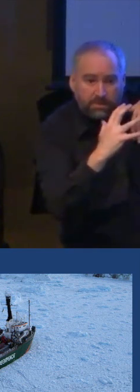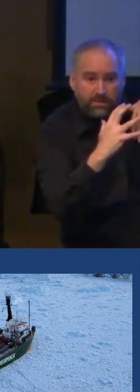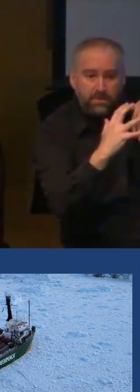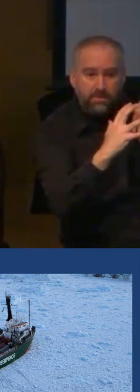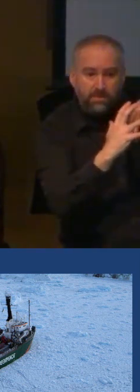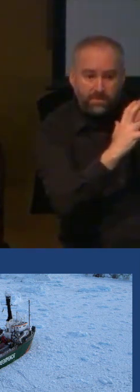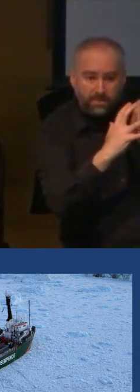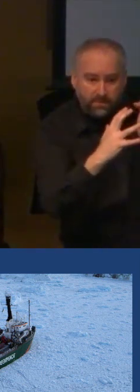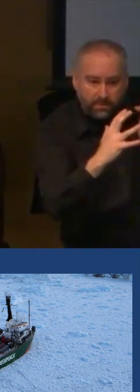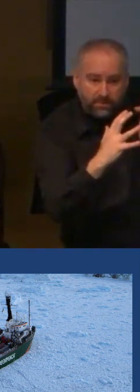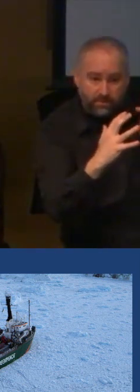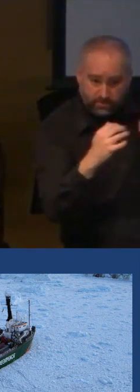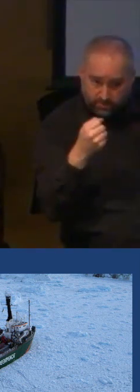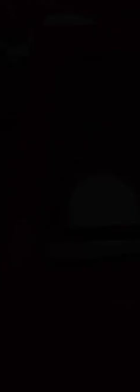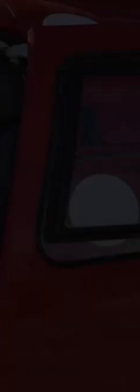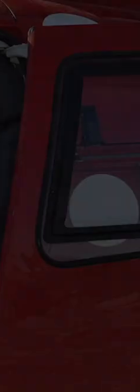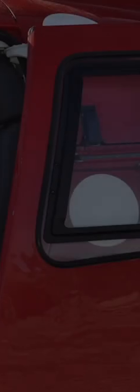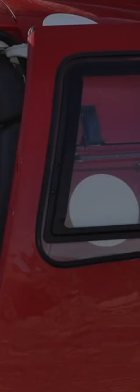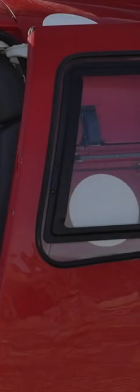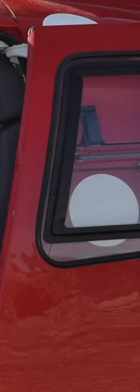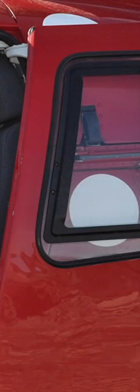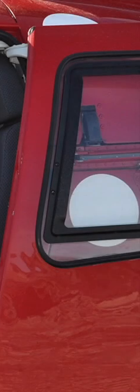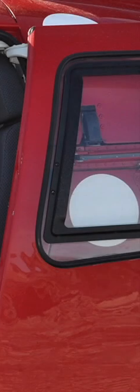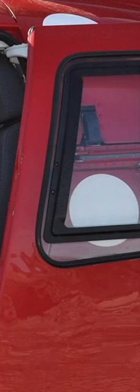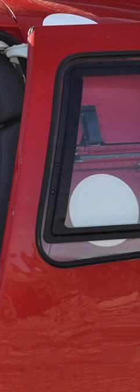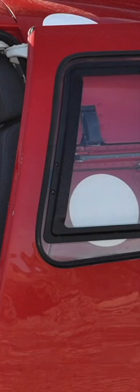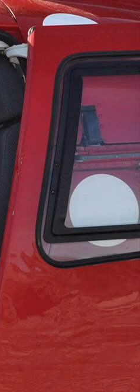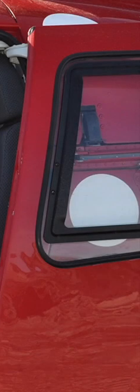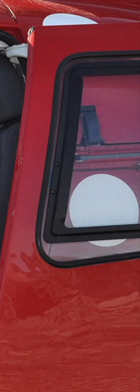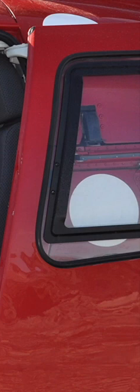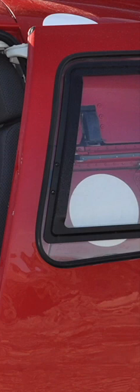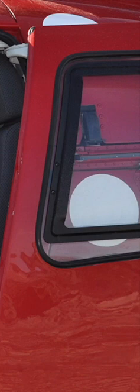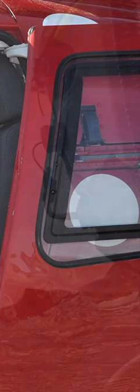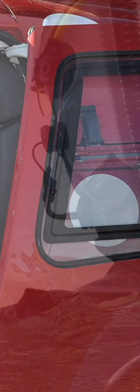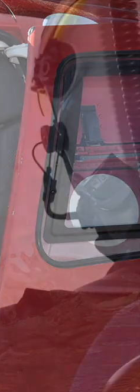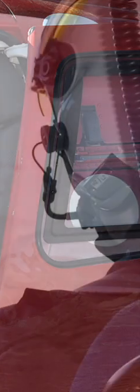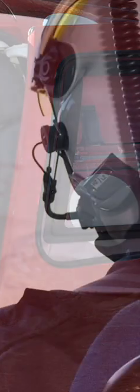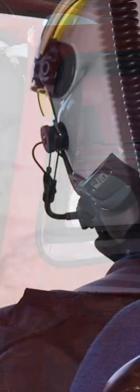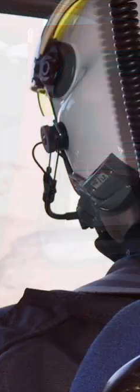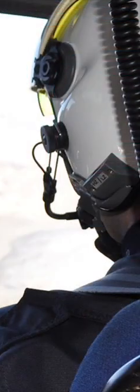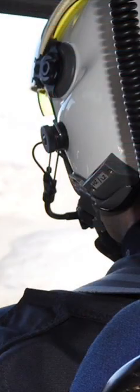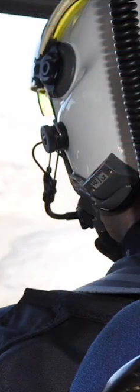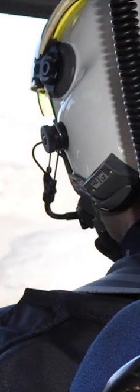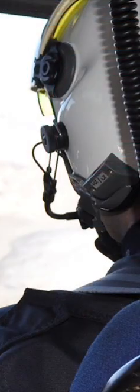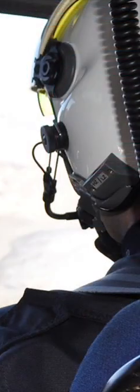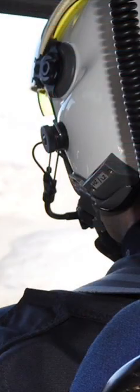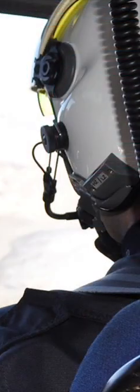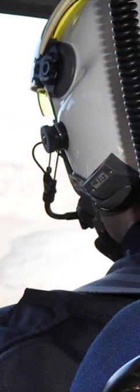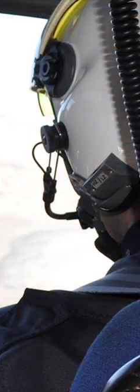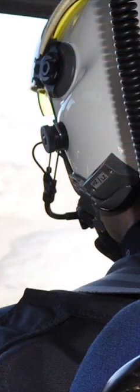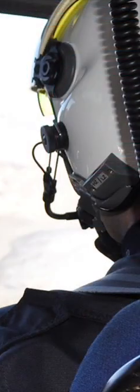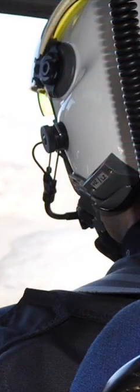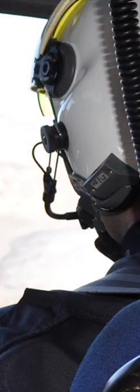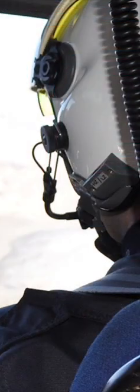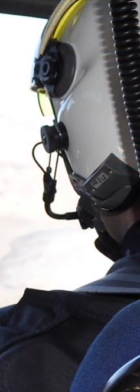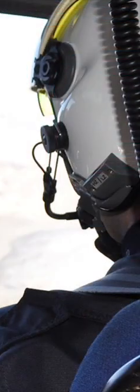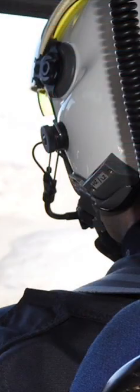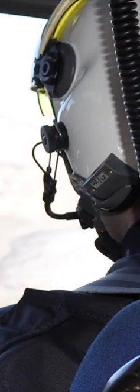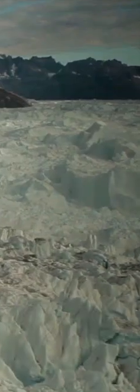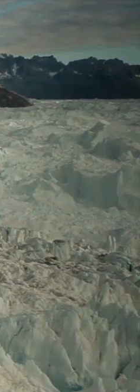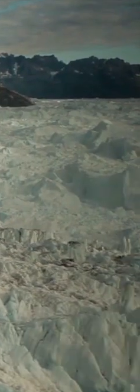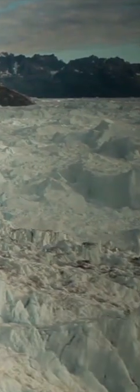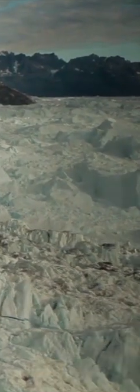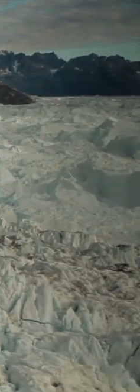change. So we used the helicopter to fly over this ice